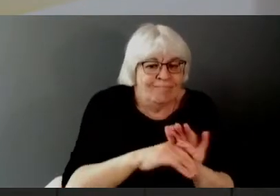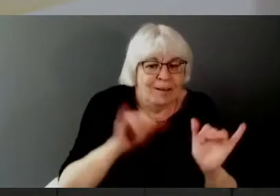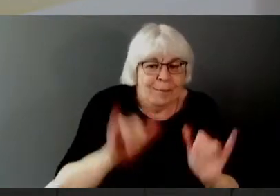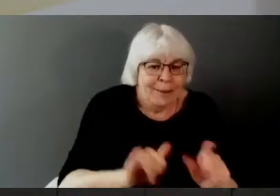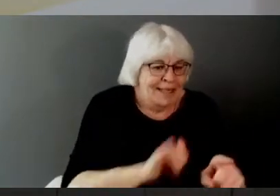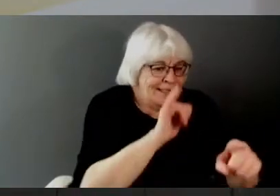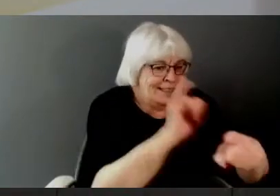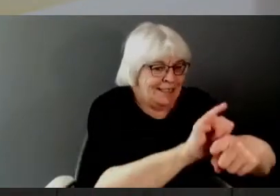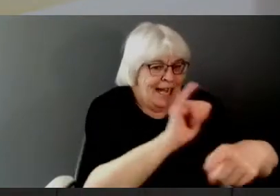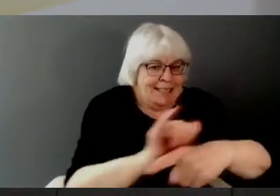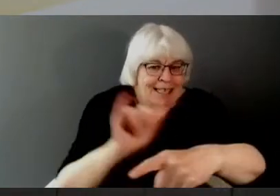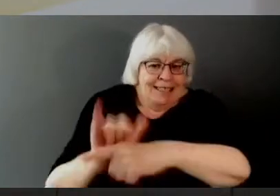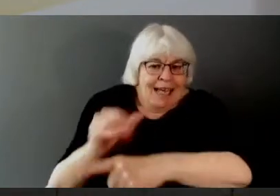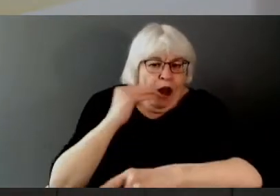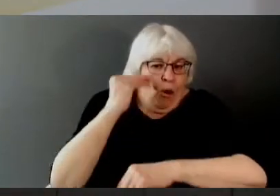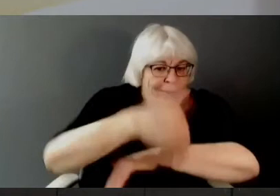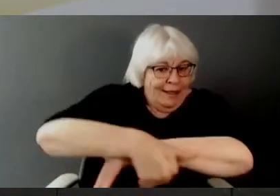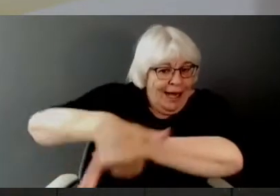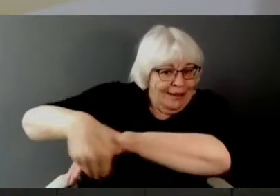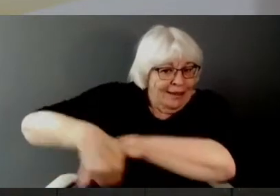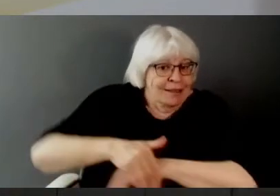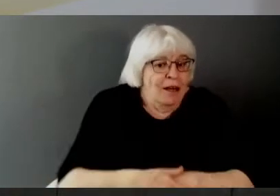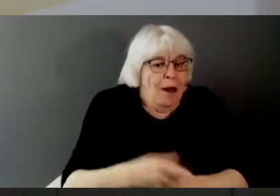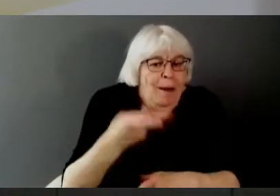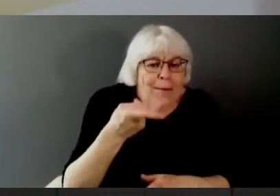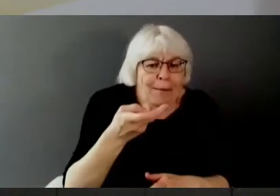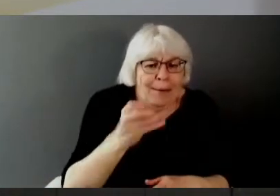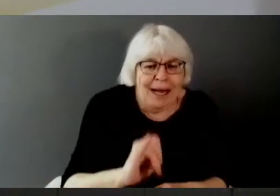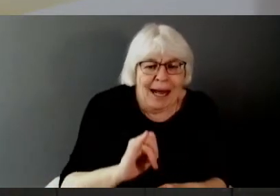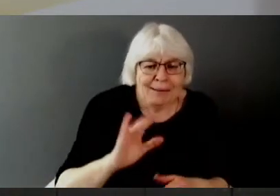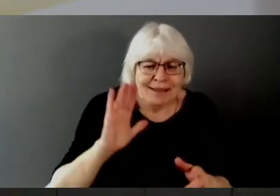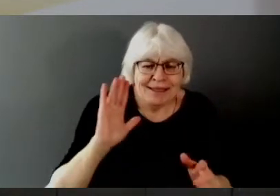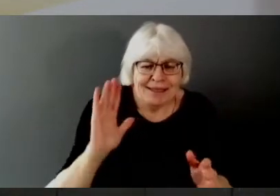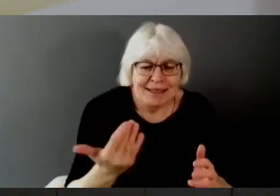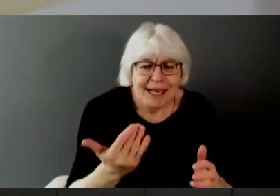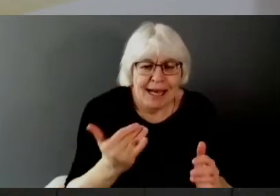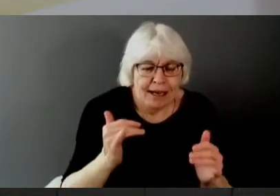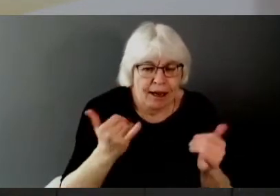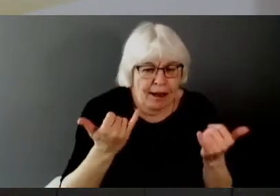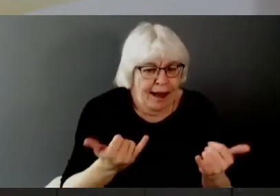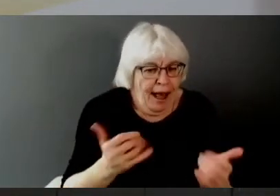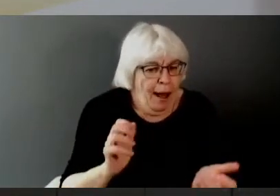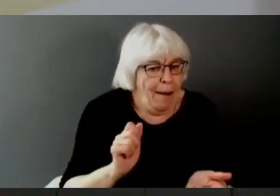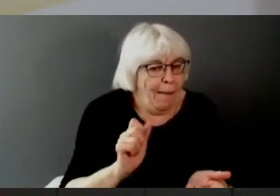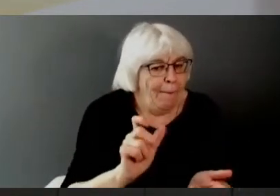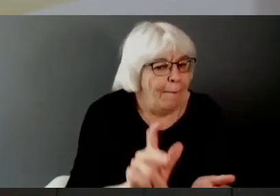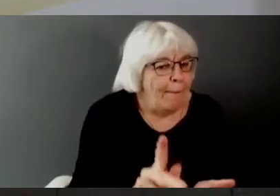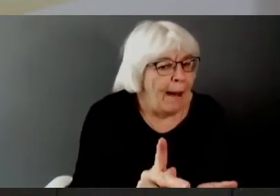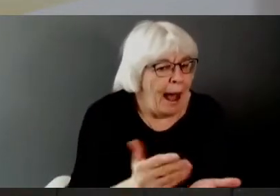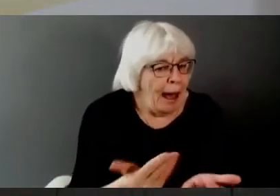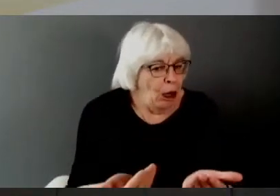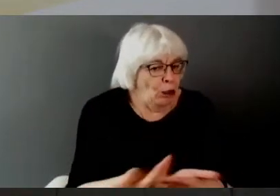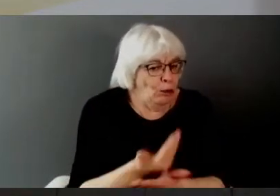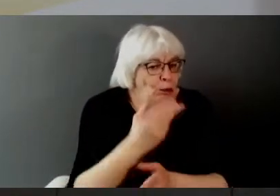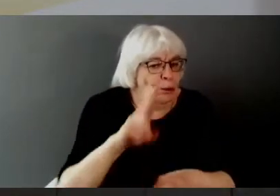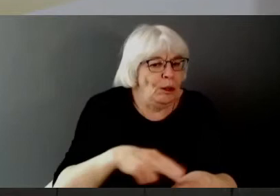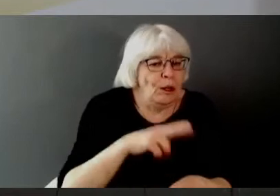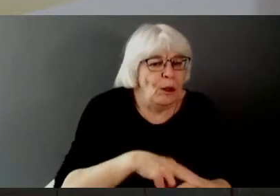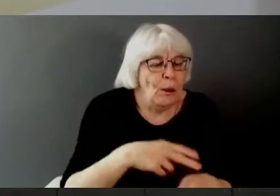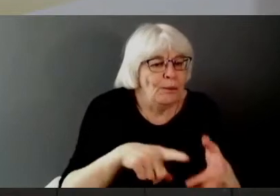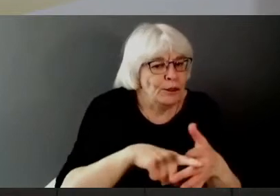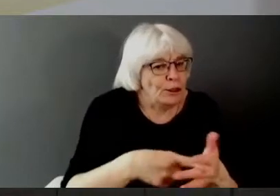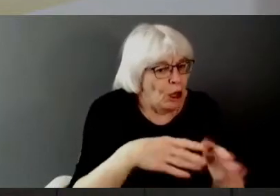easing back to the new normal. We would not be in the position we are in today without the diligence and commitment of